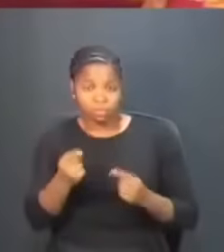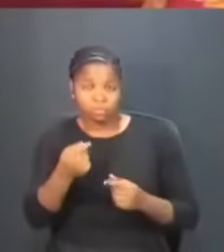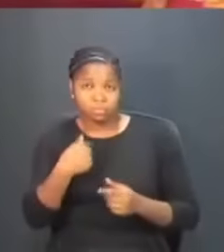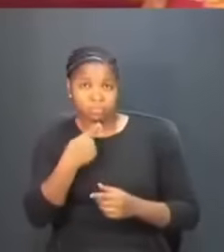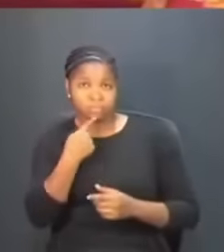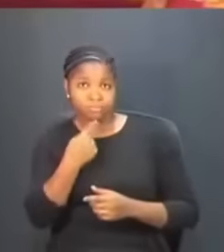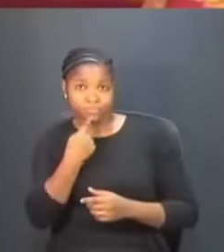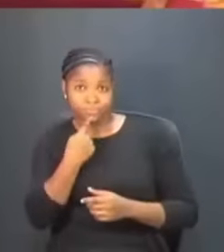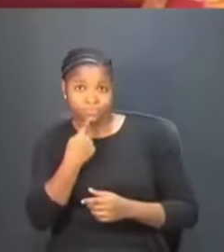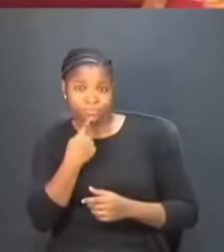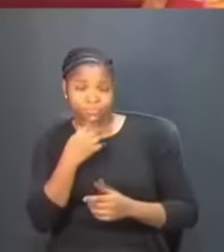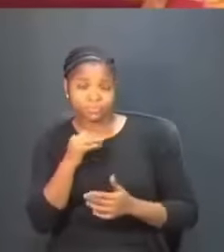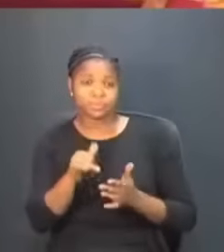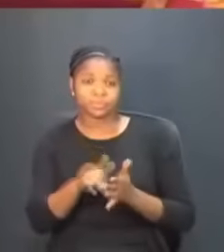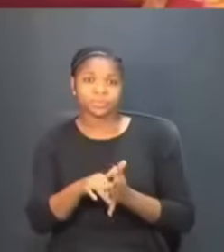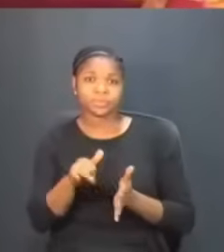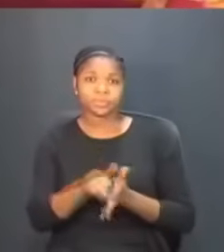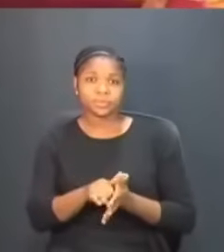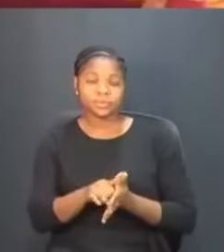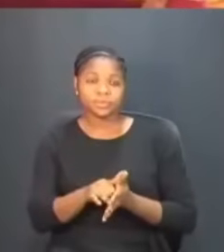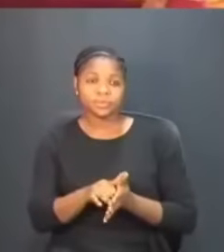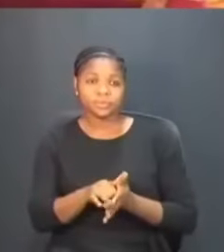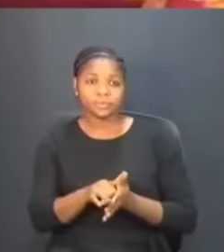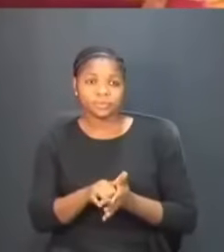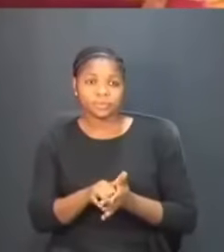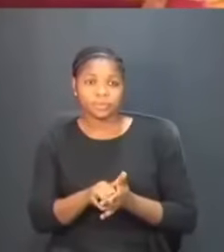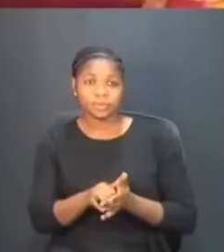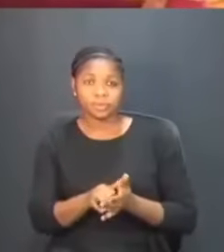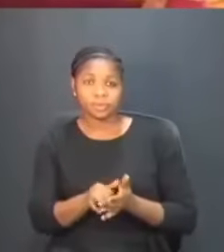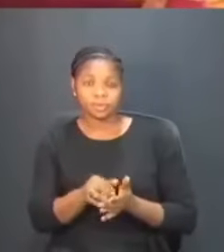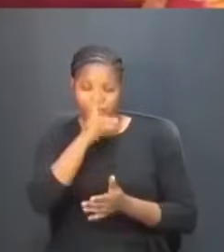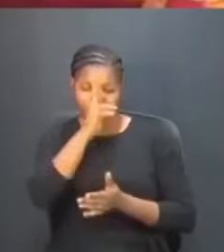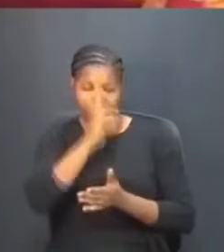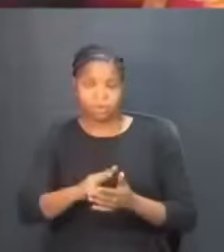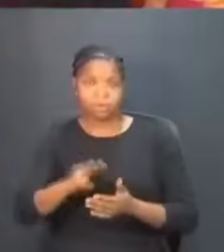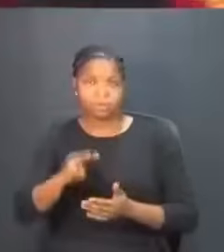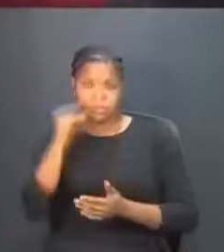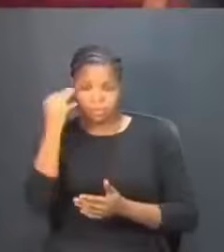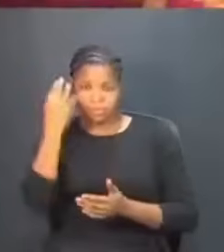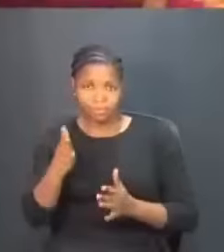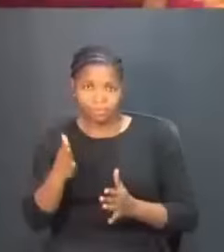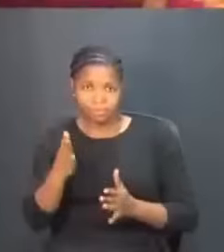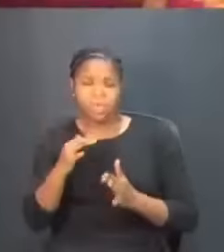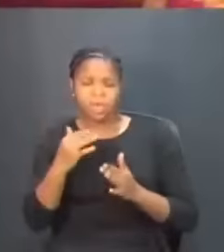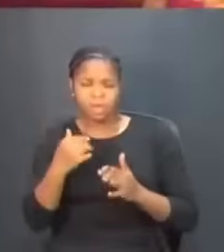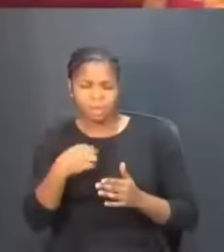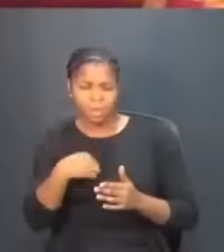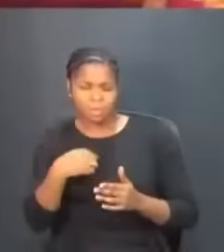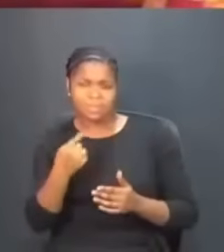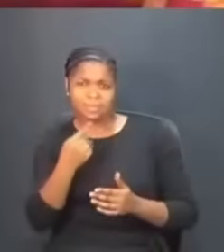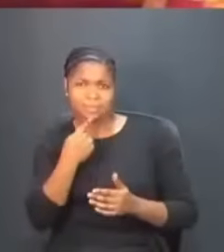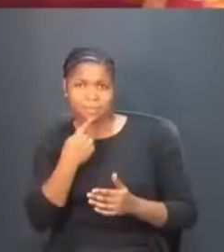Honorable, I'm not disputing what you have said. Honorable Minister. What I'm saying is that if we have 13